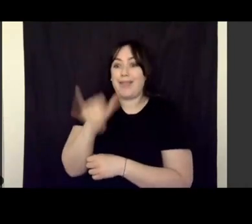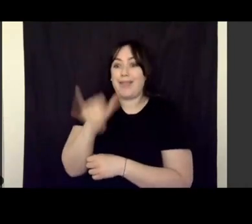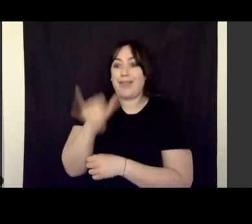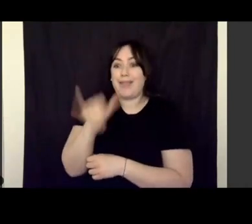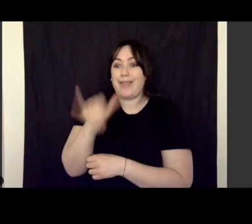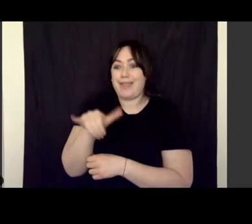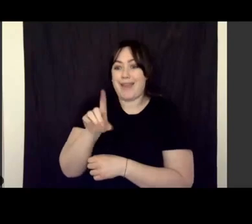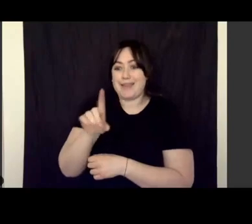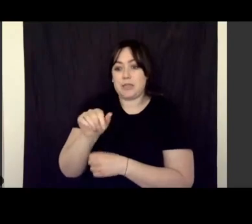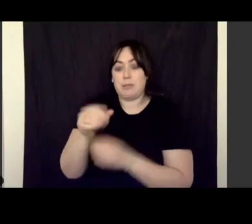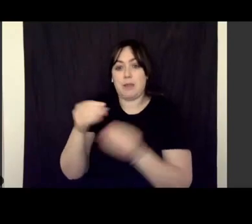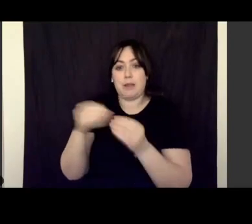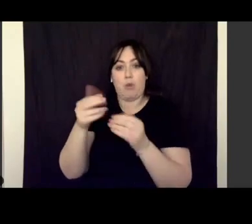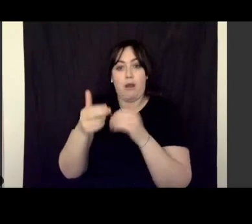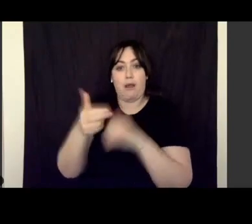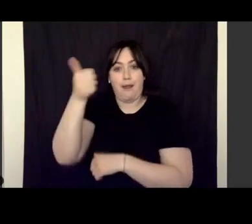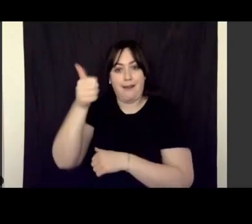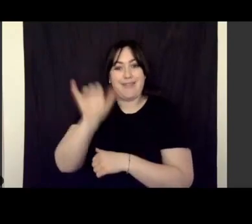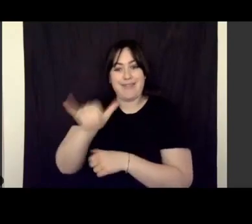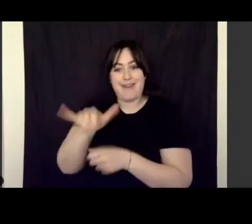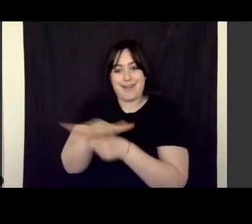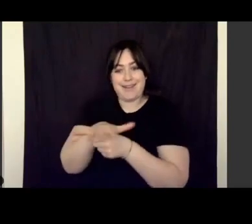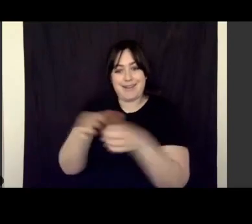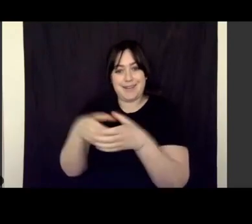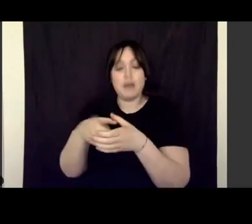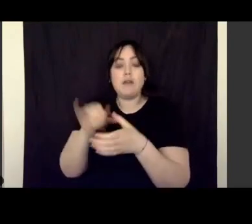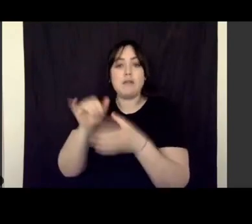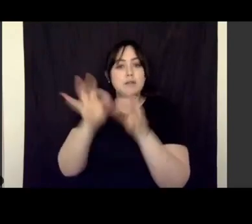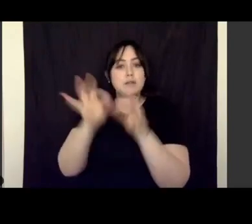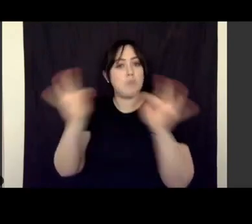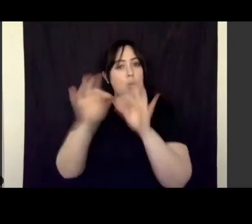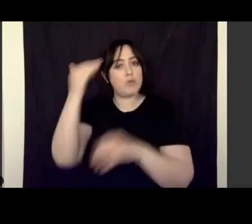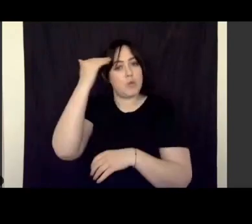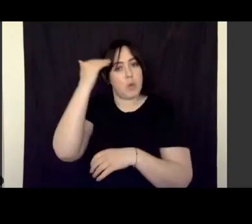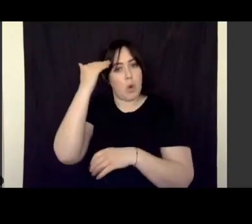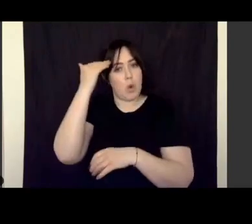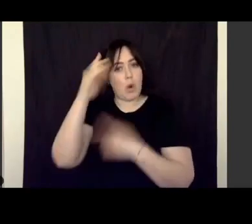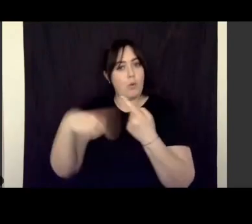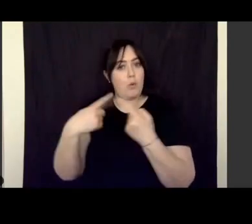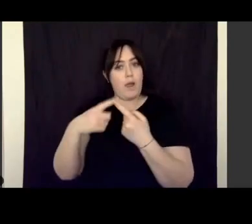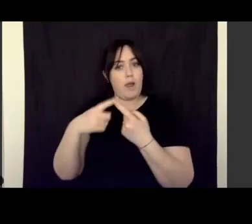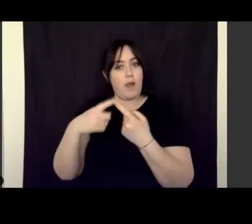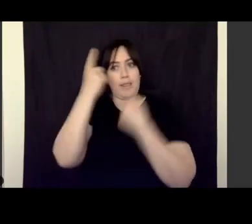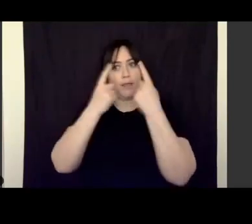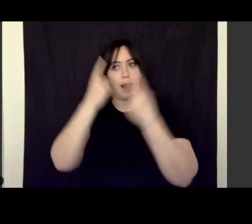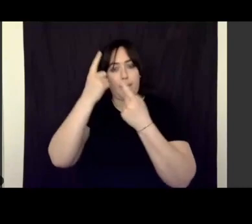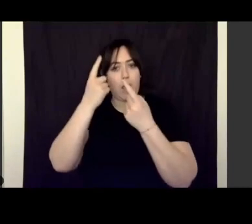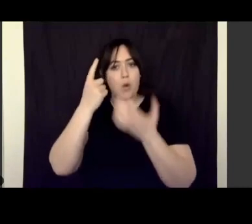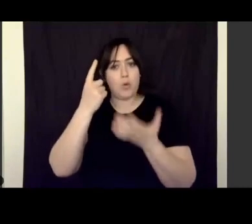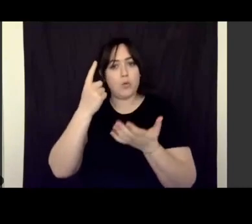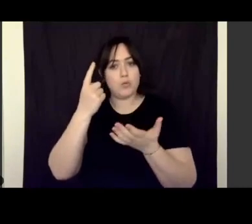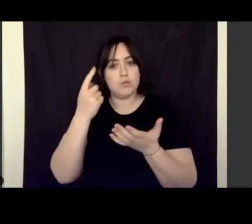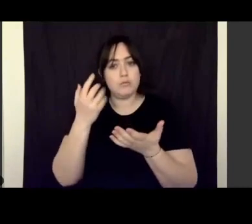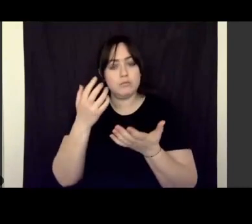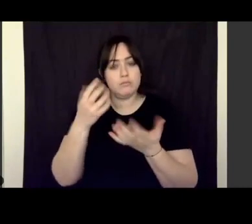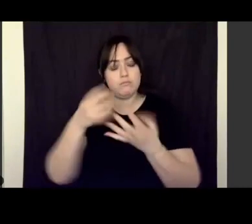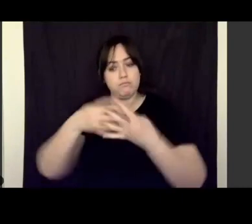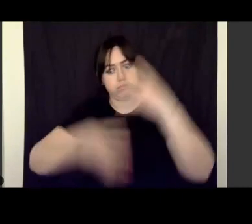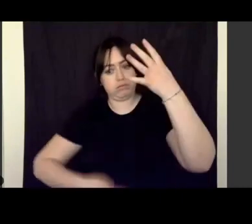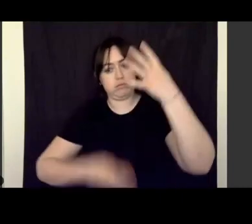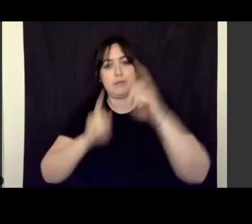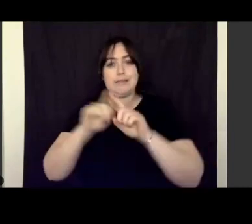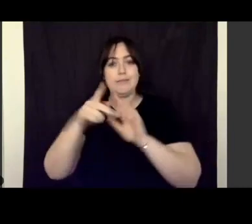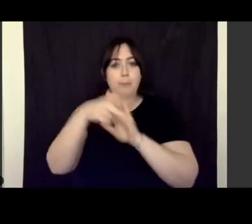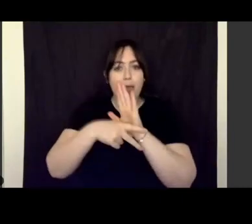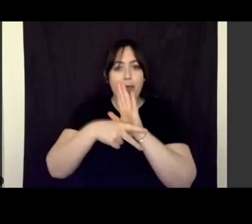in this area is an important thing to know in trying to think about a lot of policies and